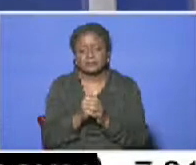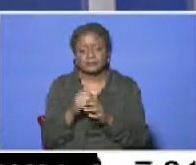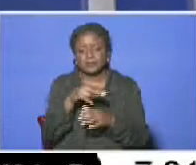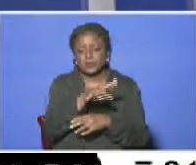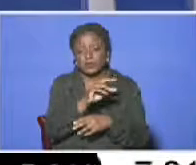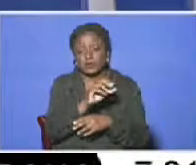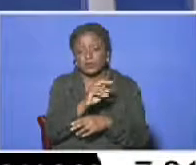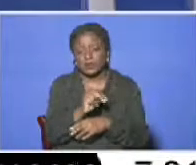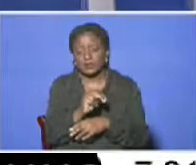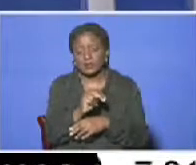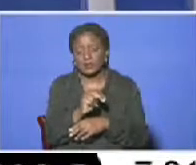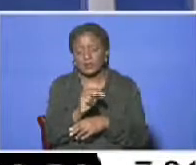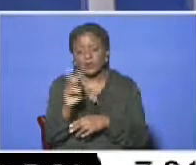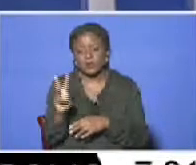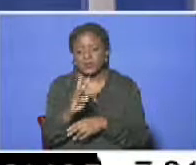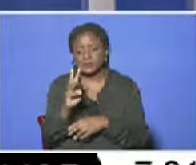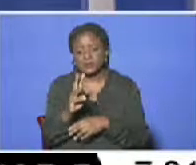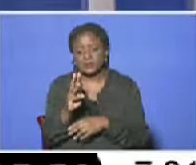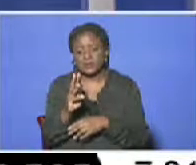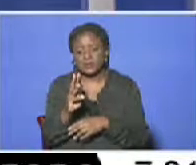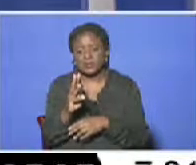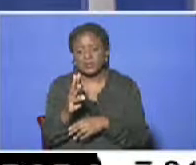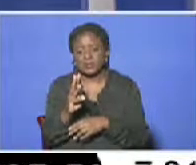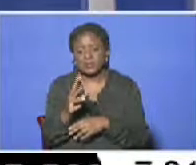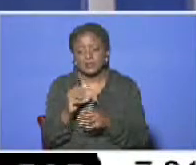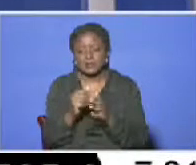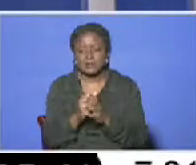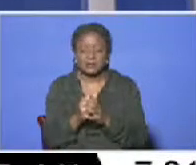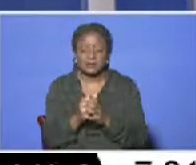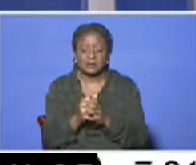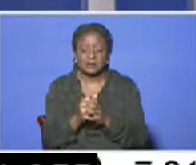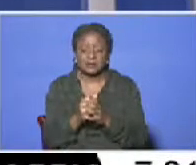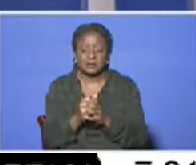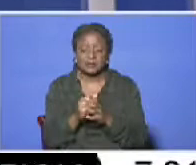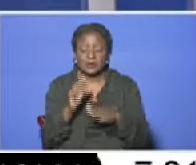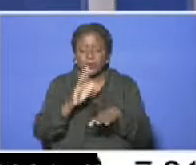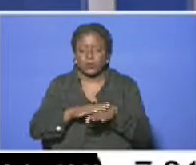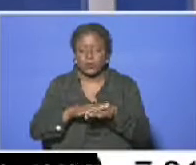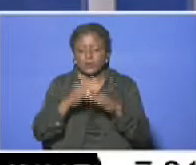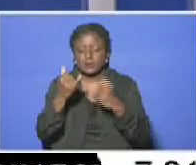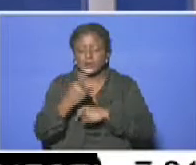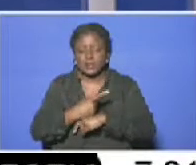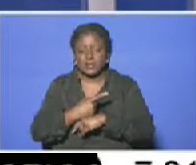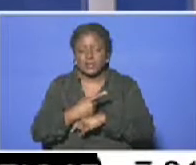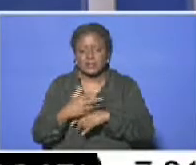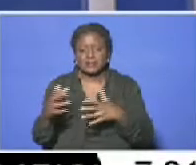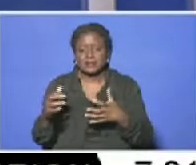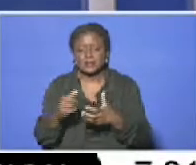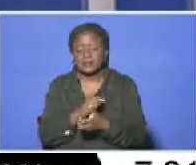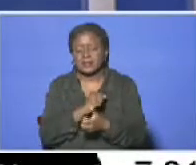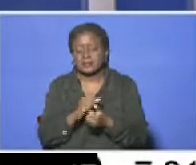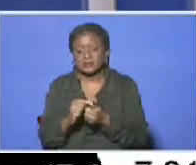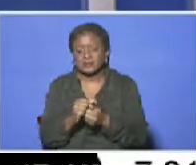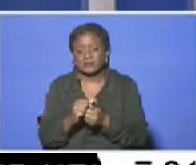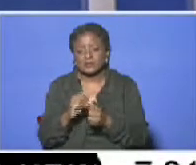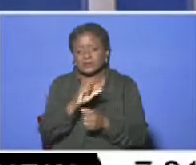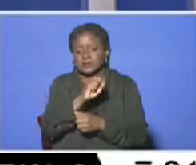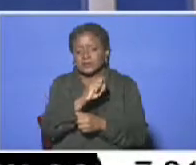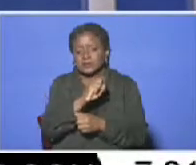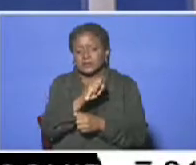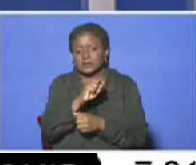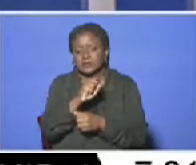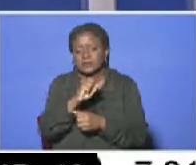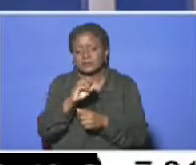The United Nations Wednesday, or the United Nations warned today that the devastating socioeconomic impact of the COVID-19